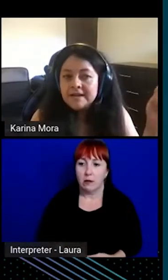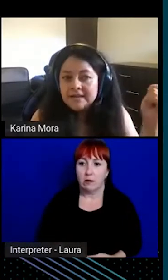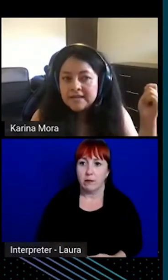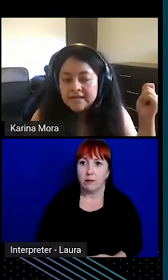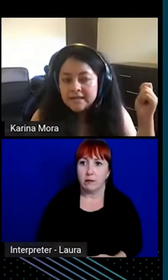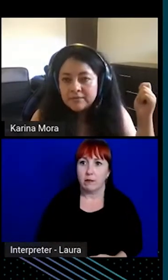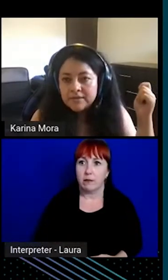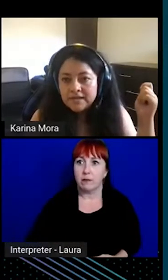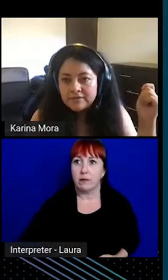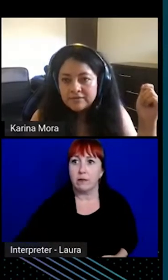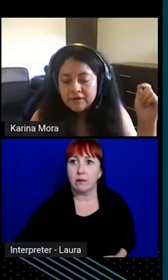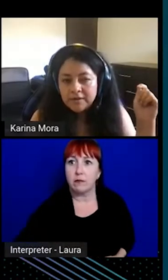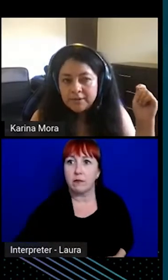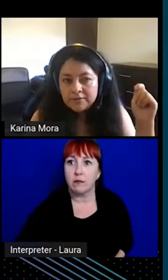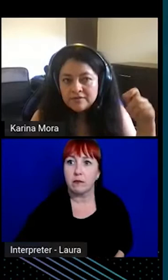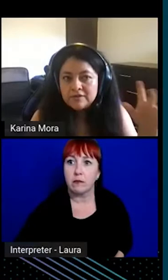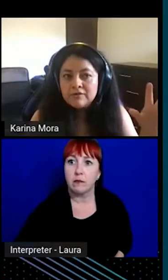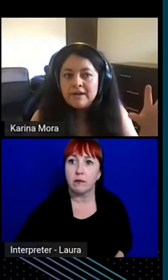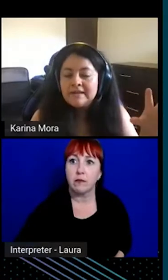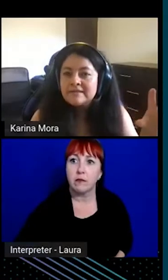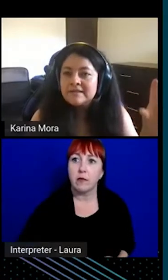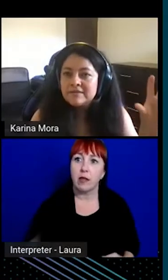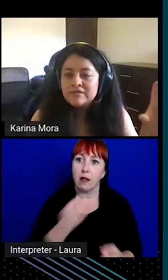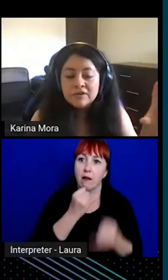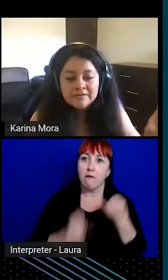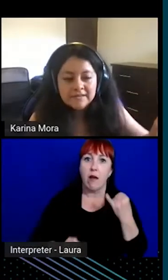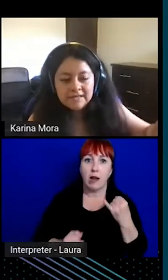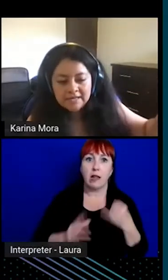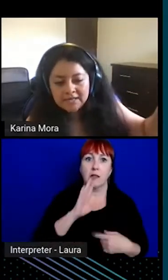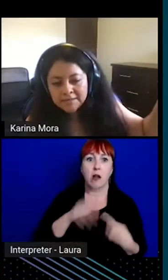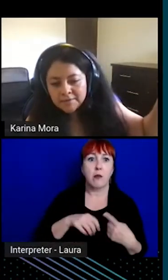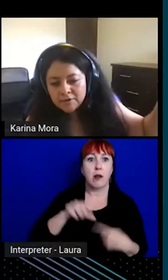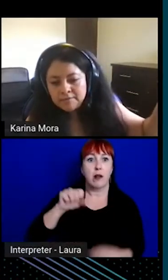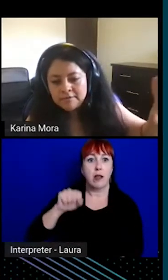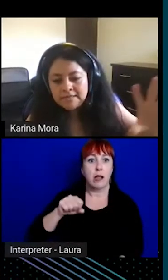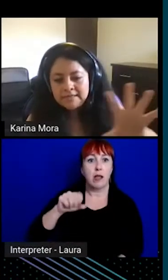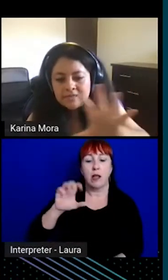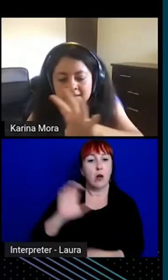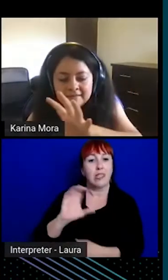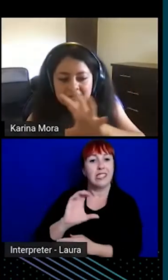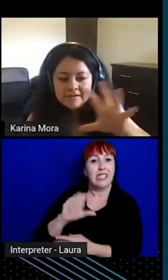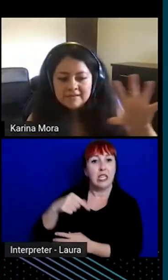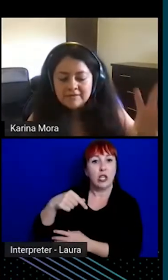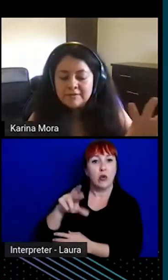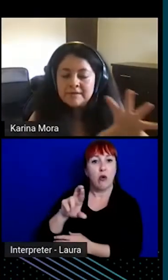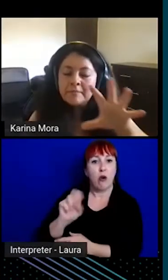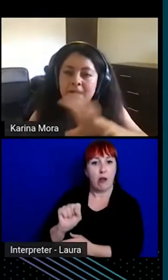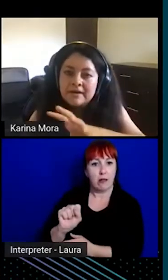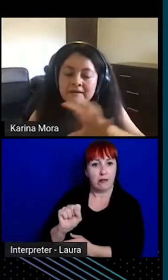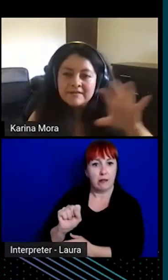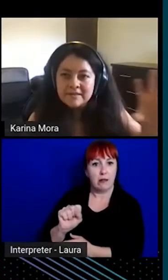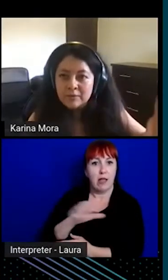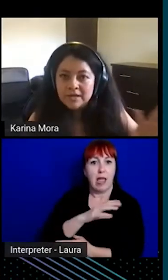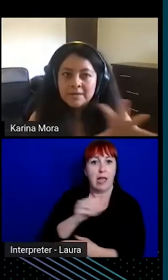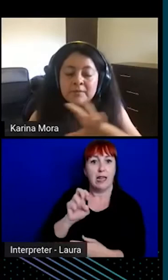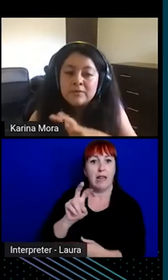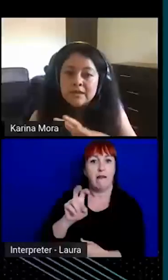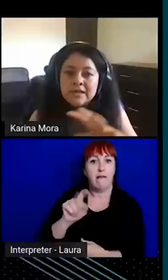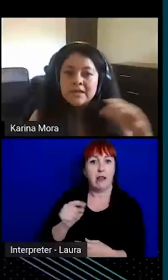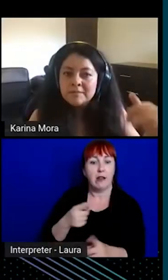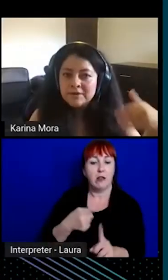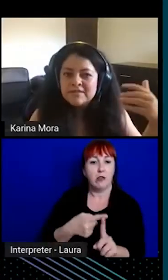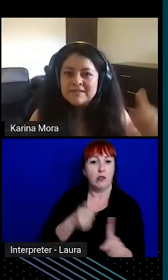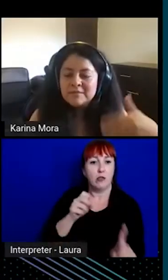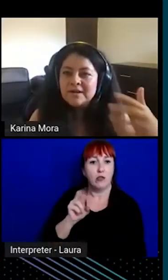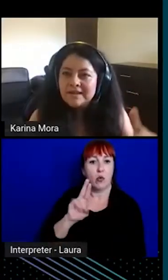And finally, I would like to talk about CQRS and event sourcing, and I am covering these different patterns in the way I'm